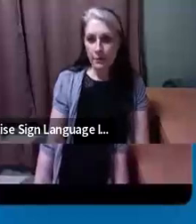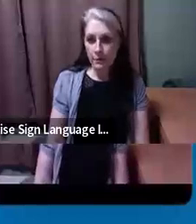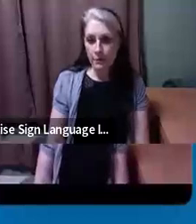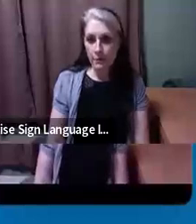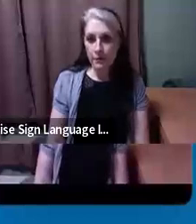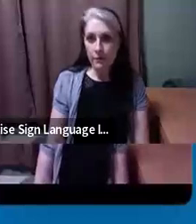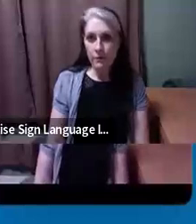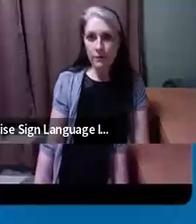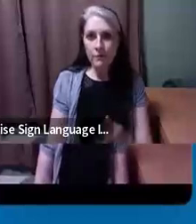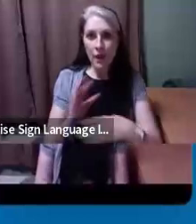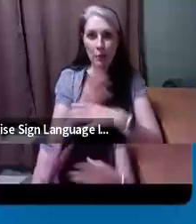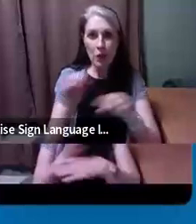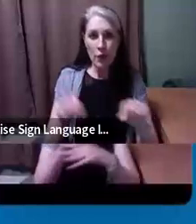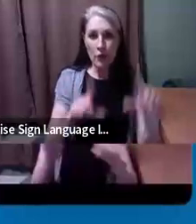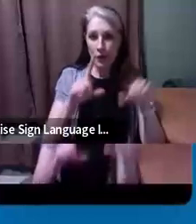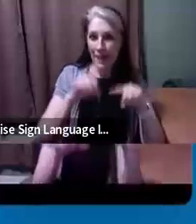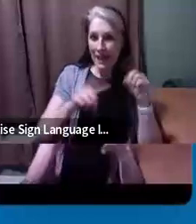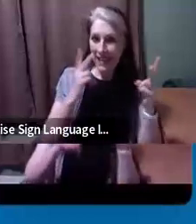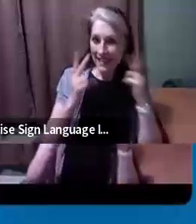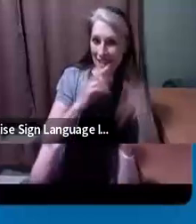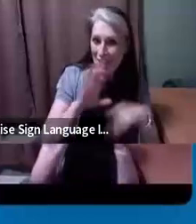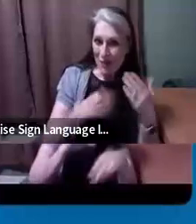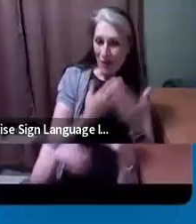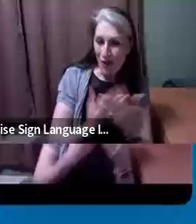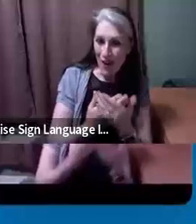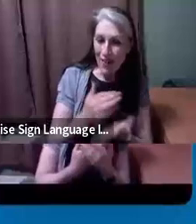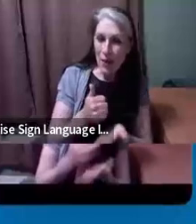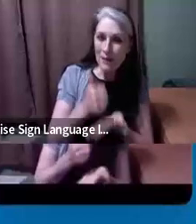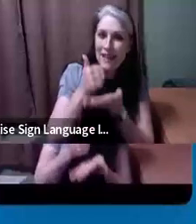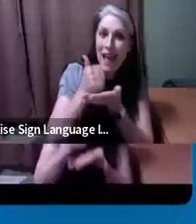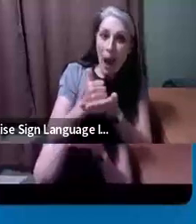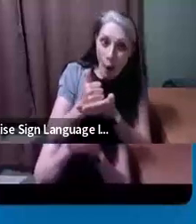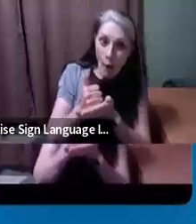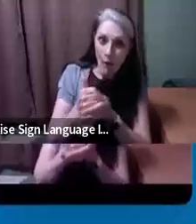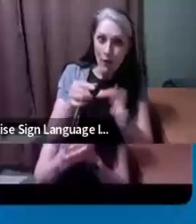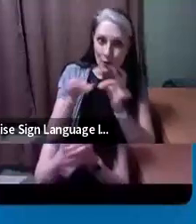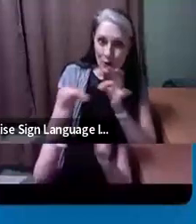Because I'm sharing screen, I can't actually see all of you. So that was a very helpful description, Angela.